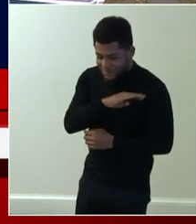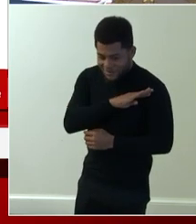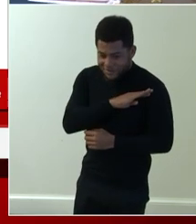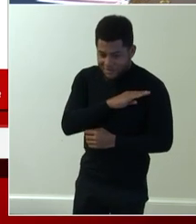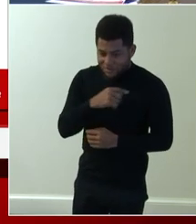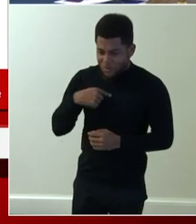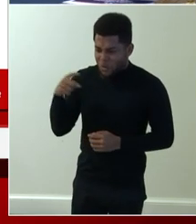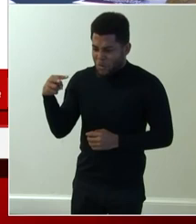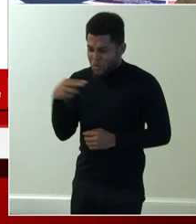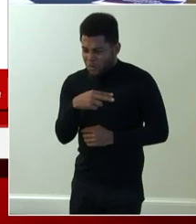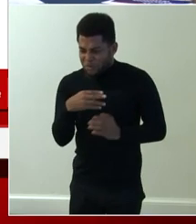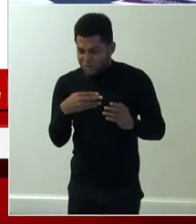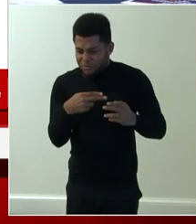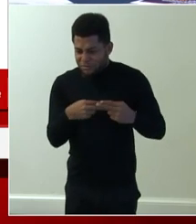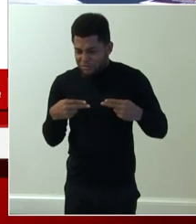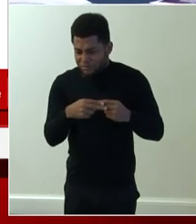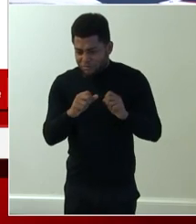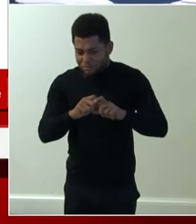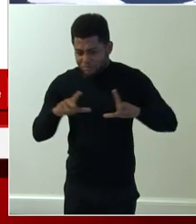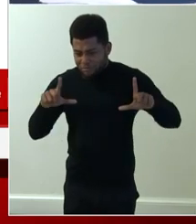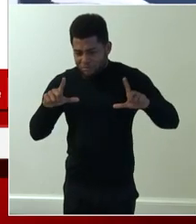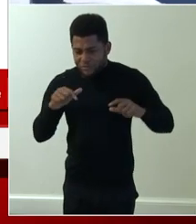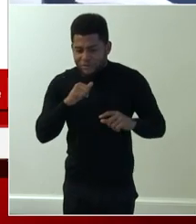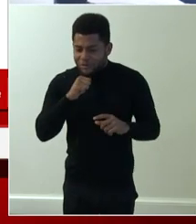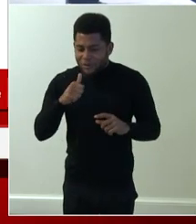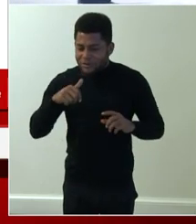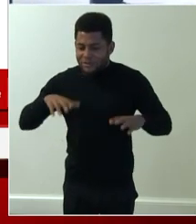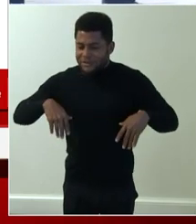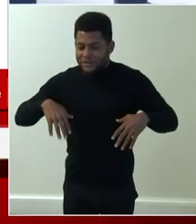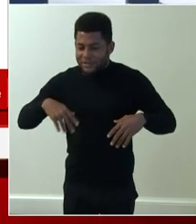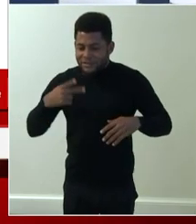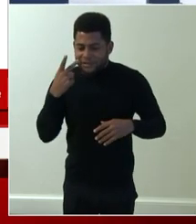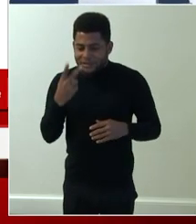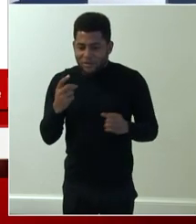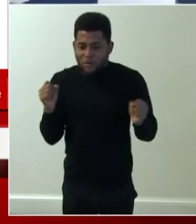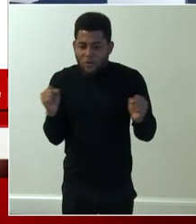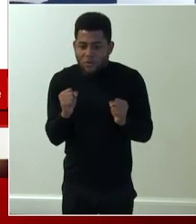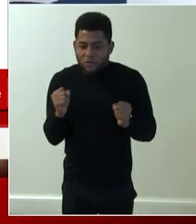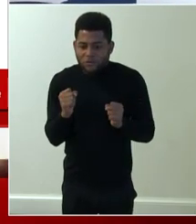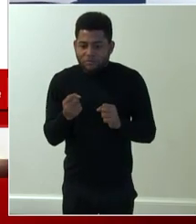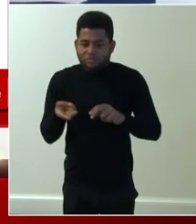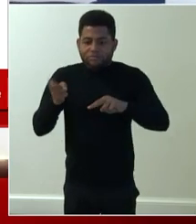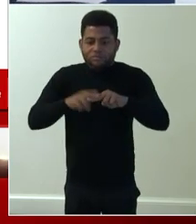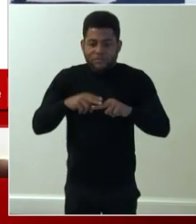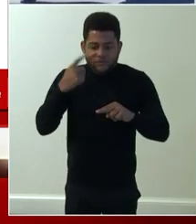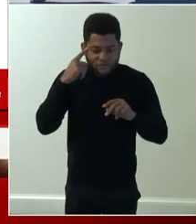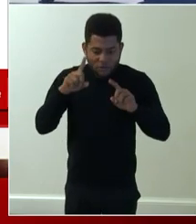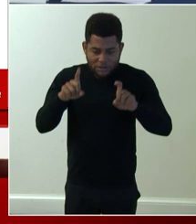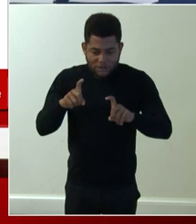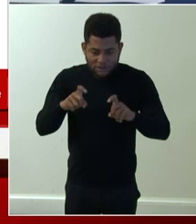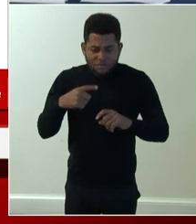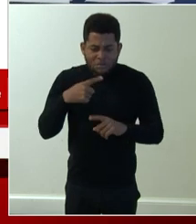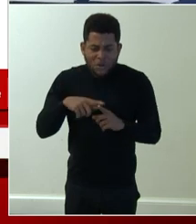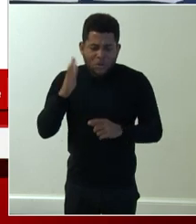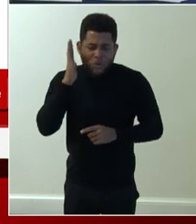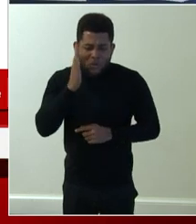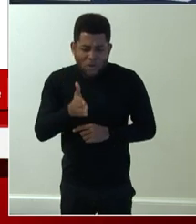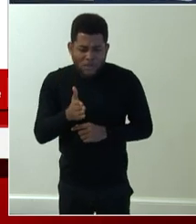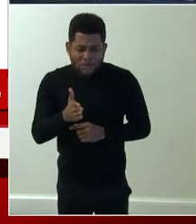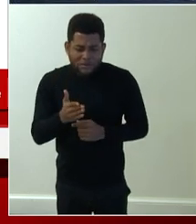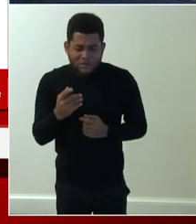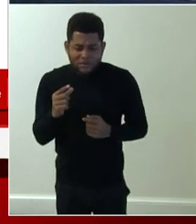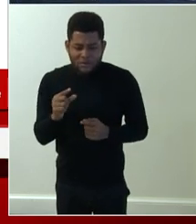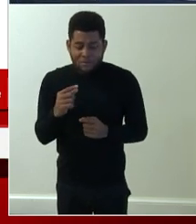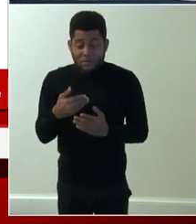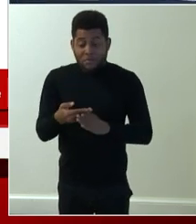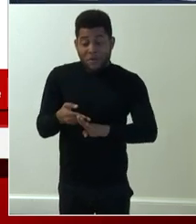our seasonal rise of testing, and so those are the gray bars you see on the chart. We do see every